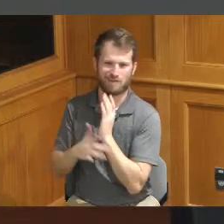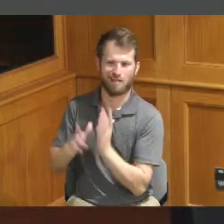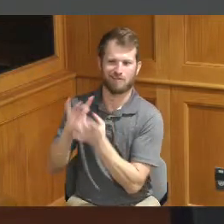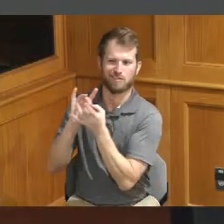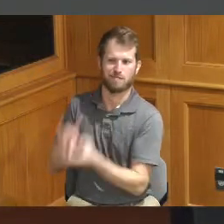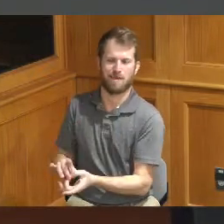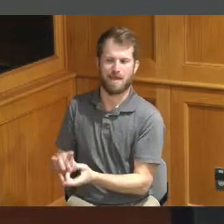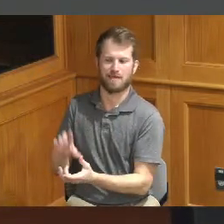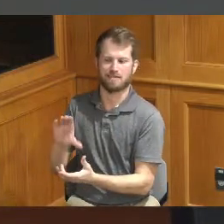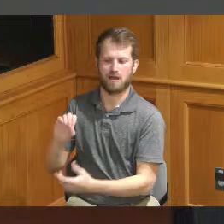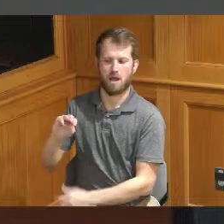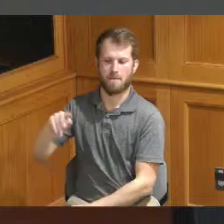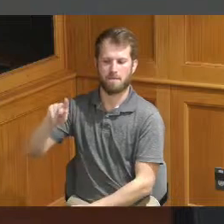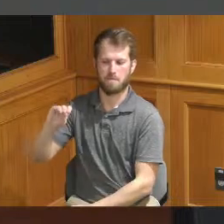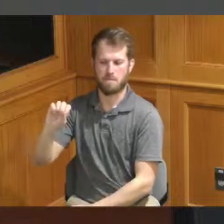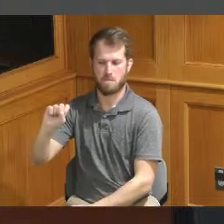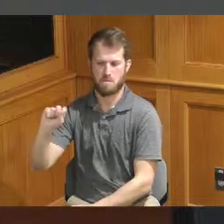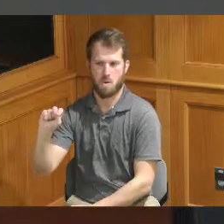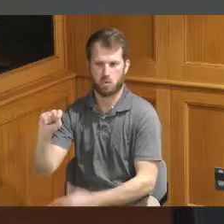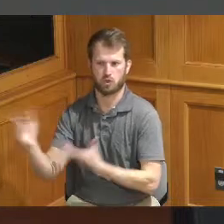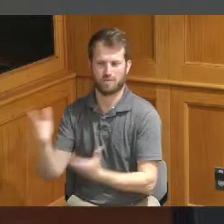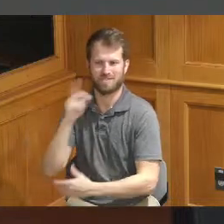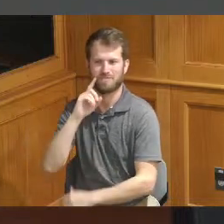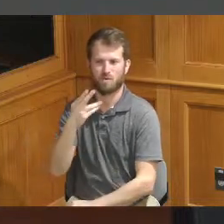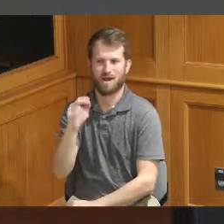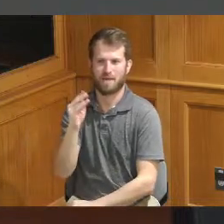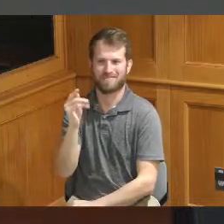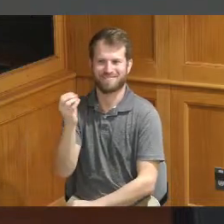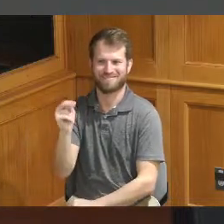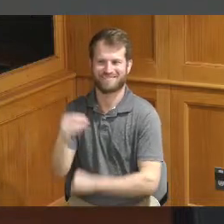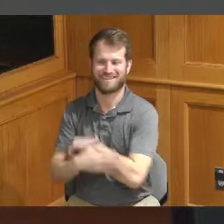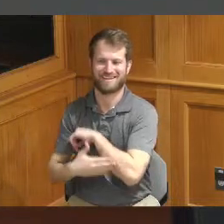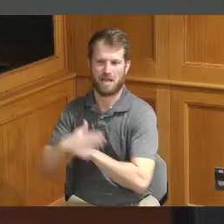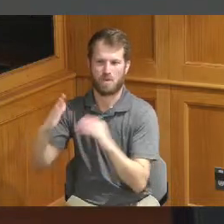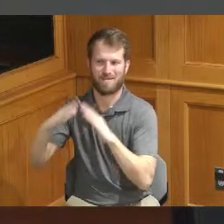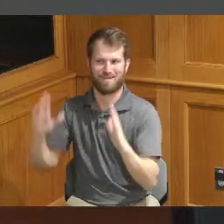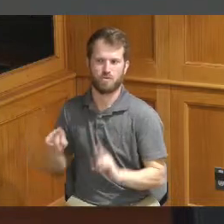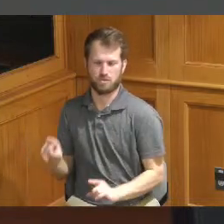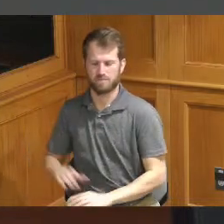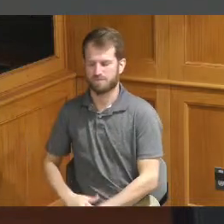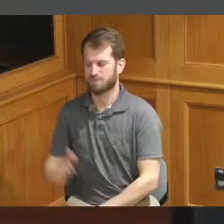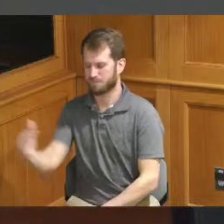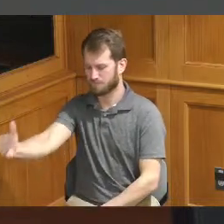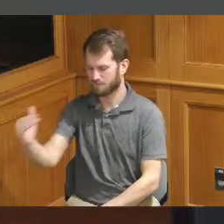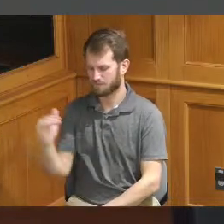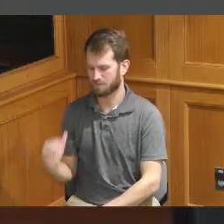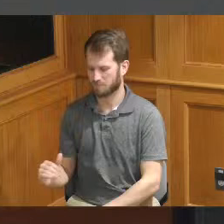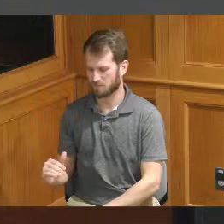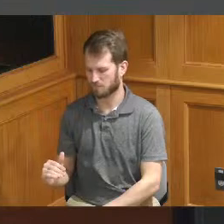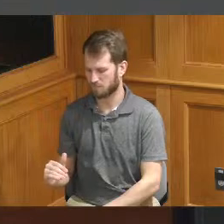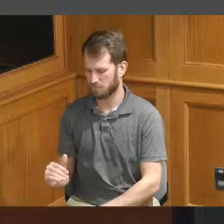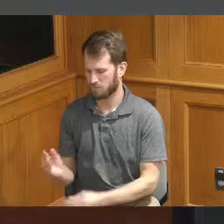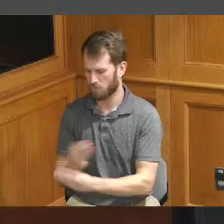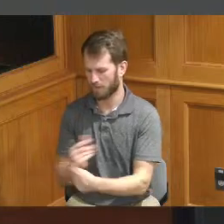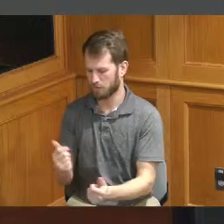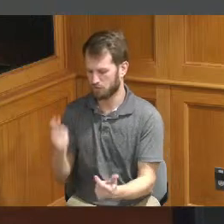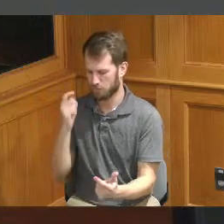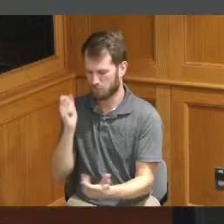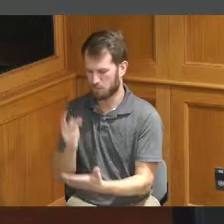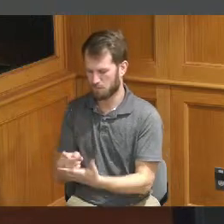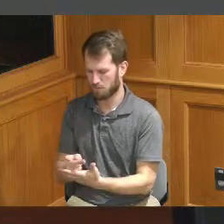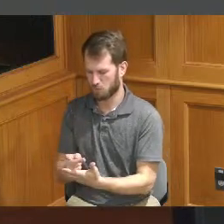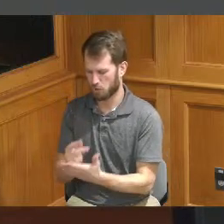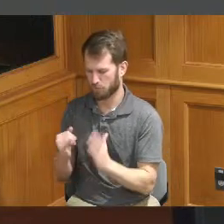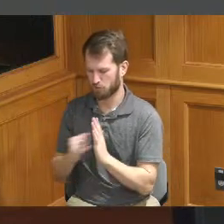technology-based composting services and for Hamilton County households. Item number 25 is the resolution approving and journalizing the